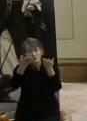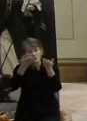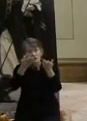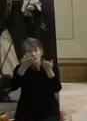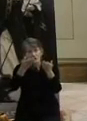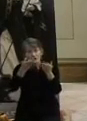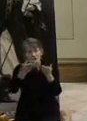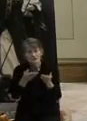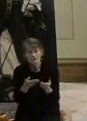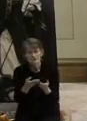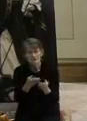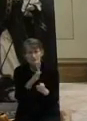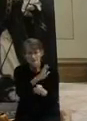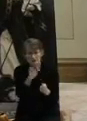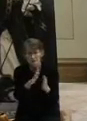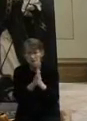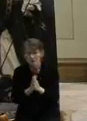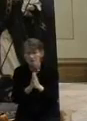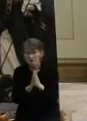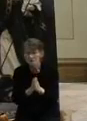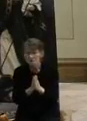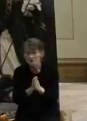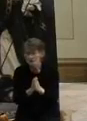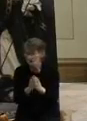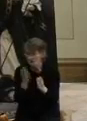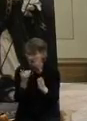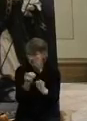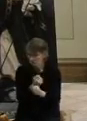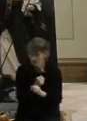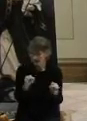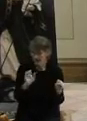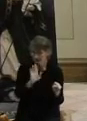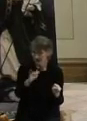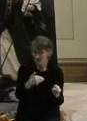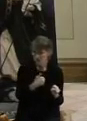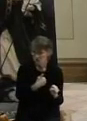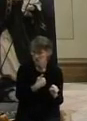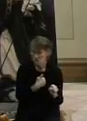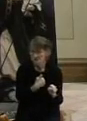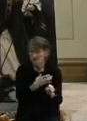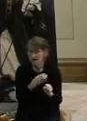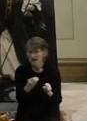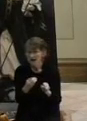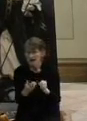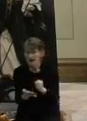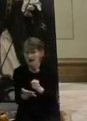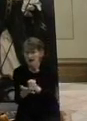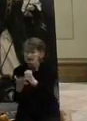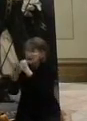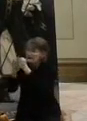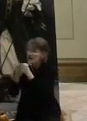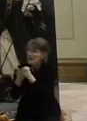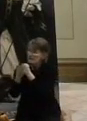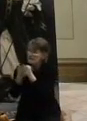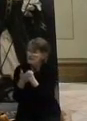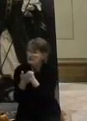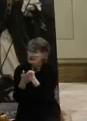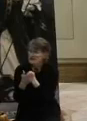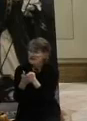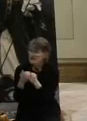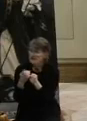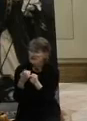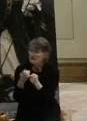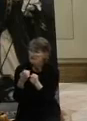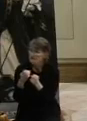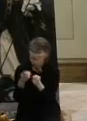dear to them, for the redemption of their souls and hope of health and well-being, and paying their homage to